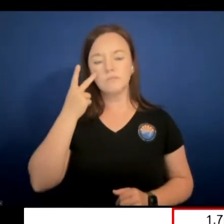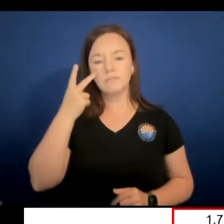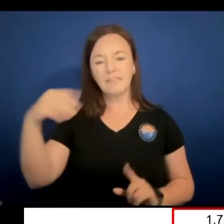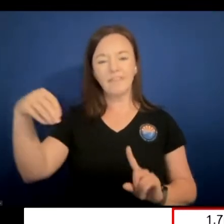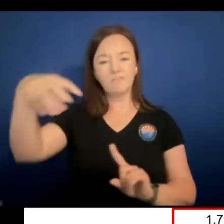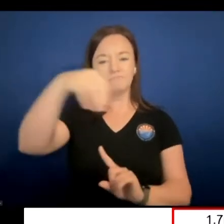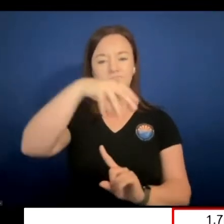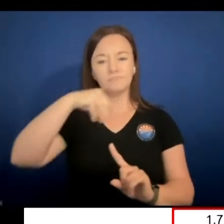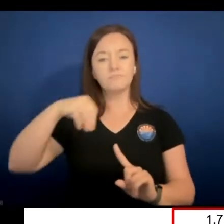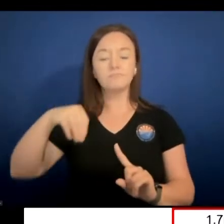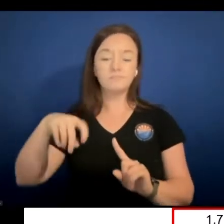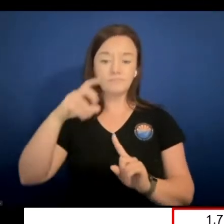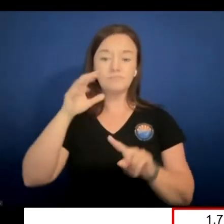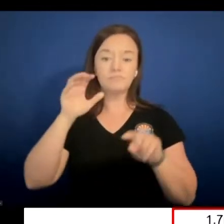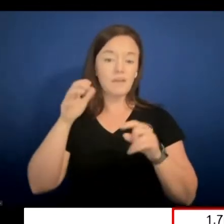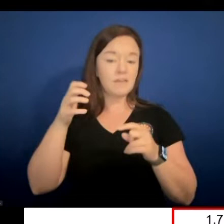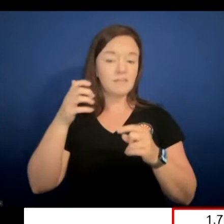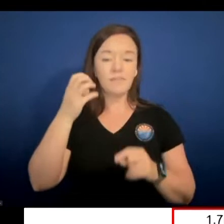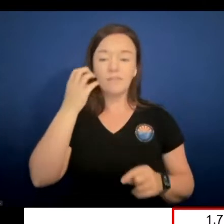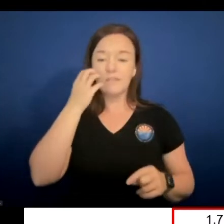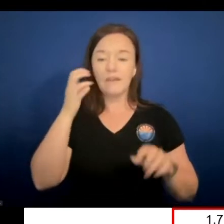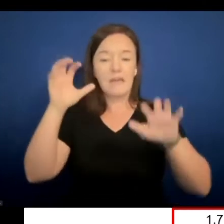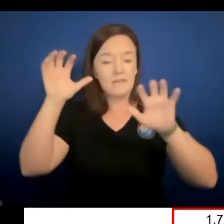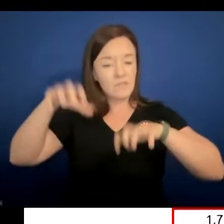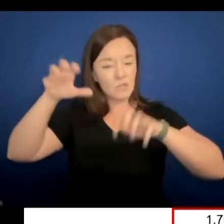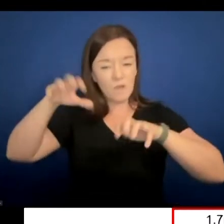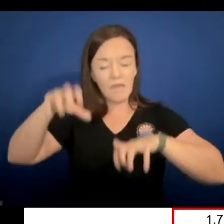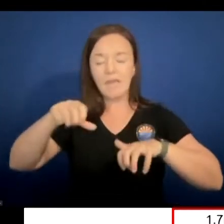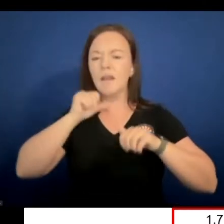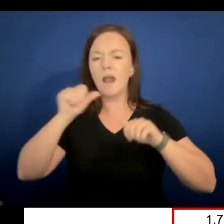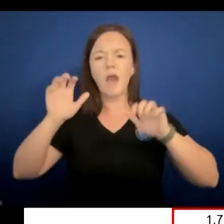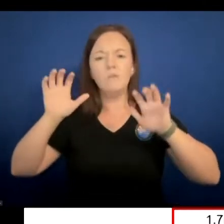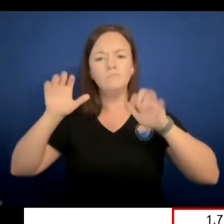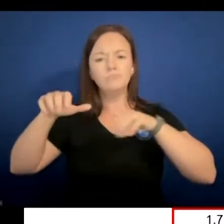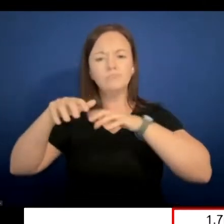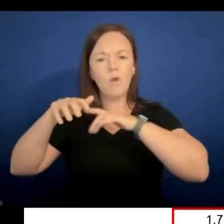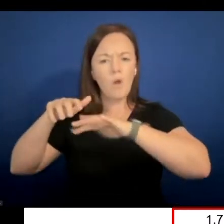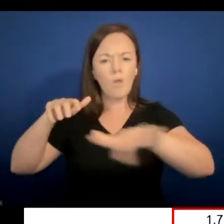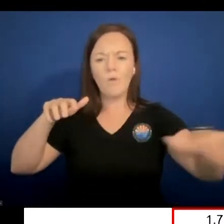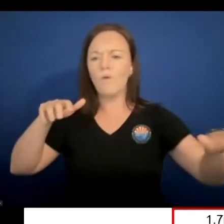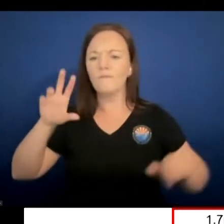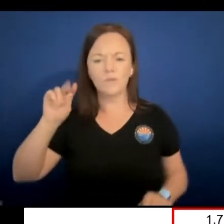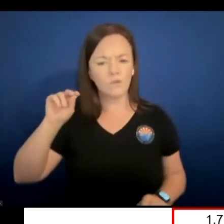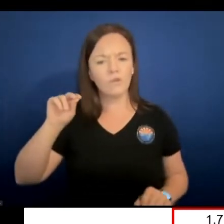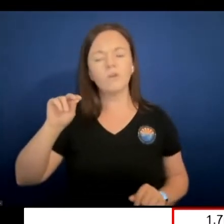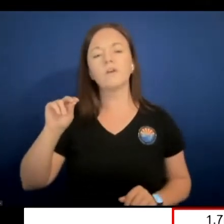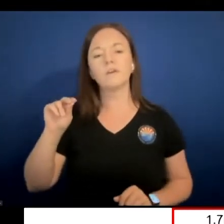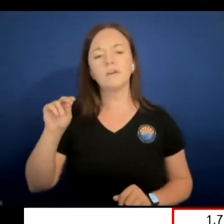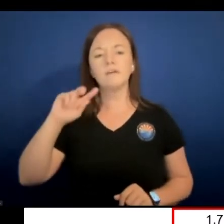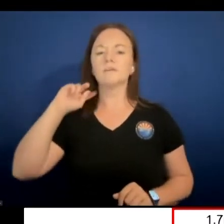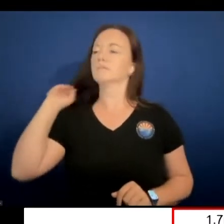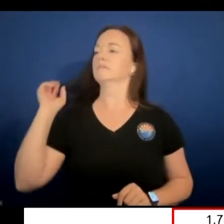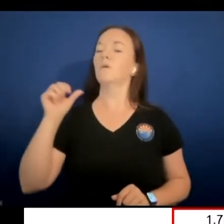rain. Again, it wasn't widespread at the top of the watershed, which was actually part of the most severe burn, but